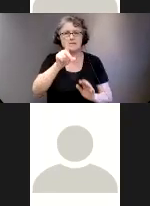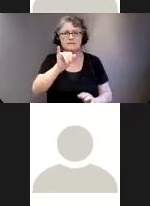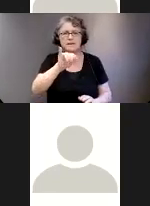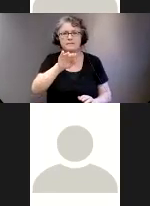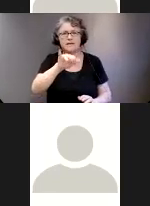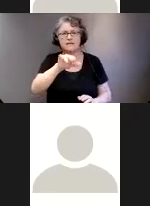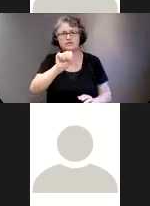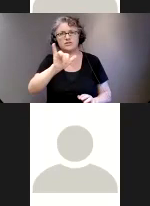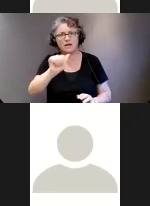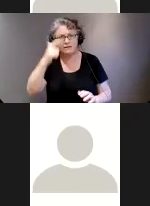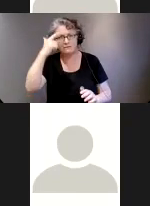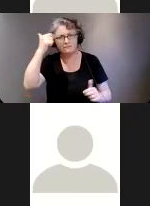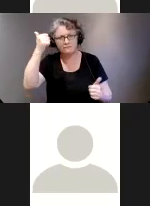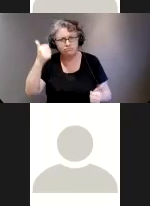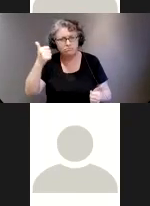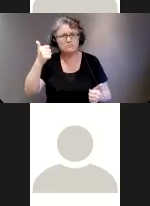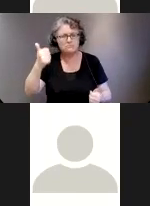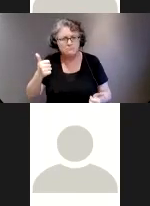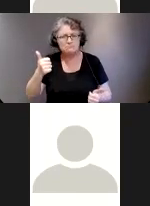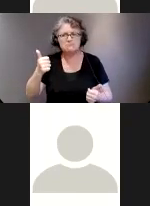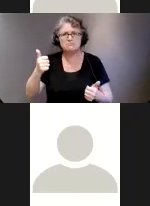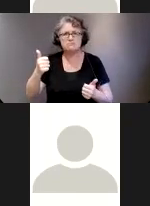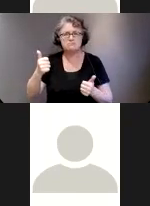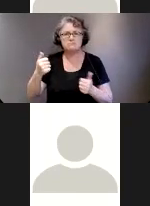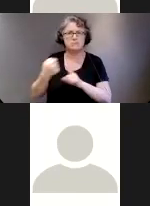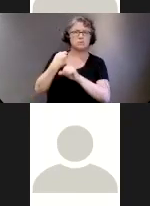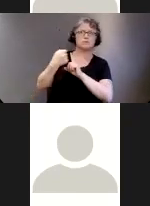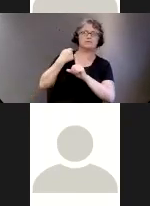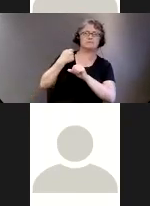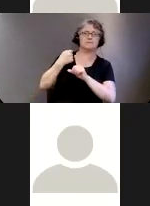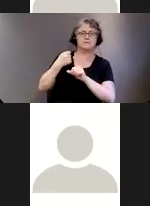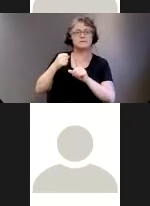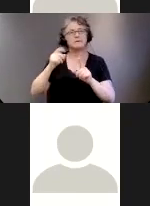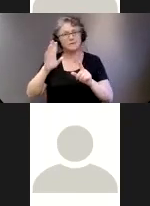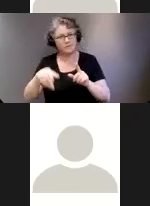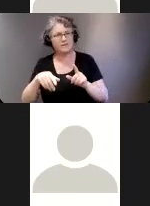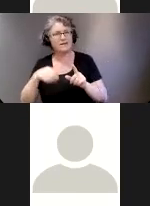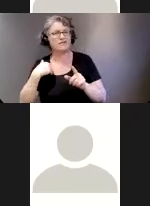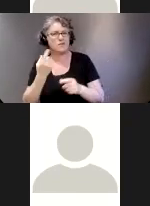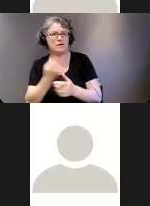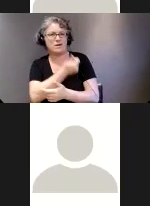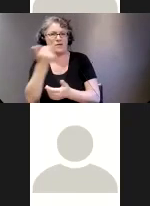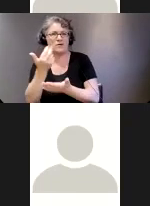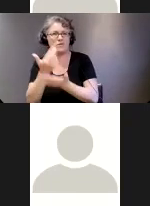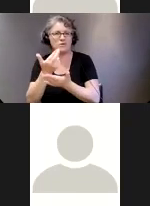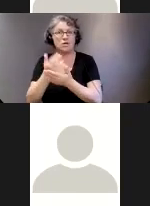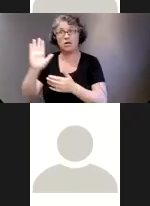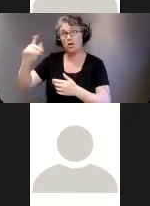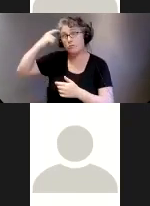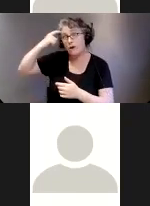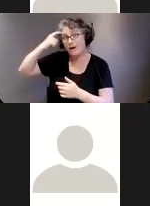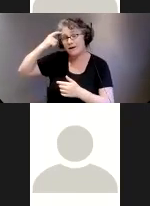And we do talk more about that in our Her Brain Chose for Her resource, and I'll show you more about that